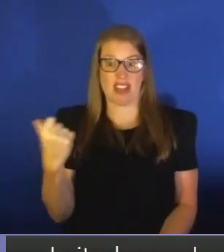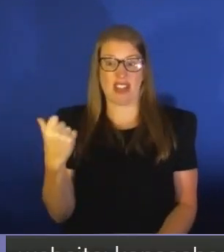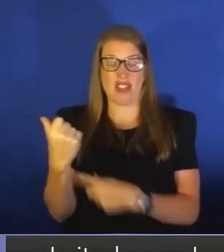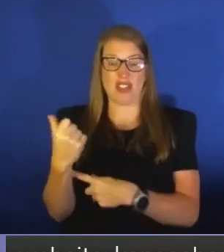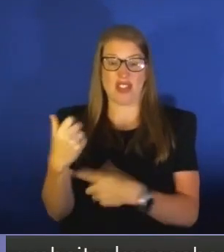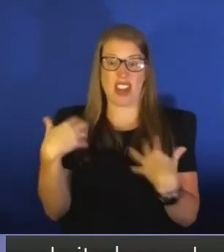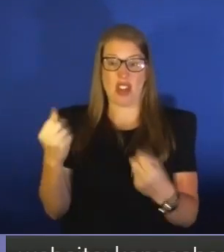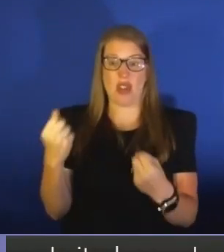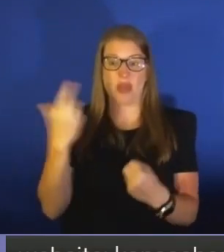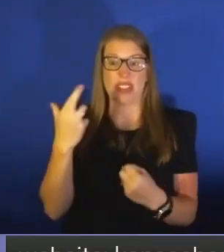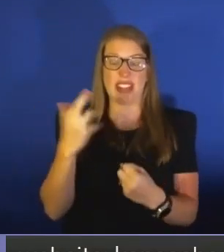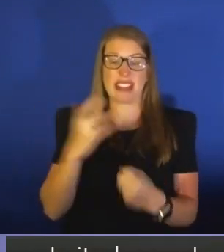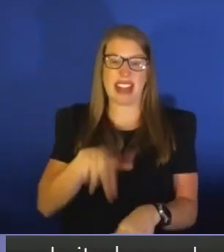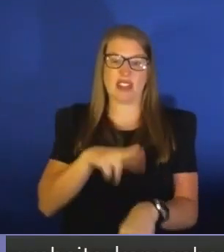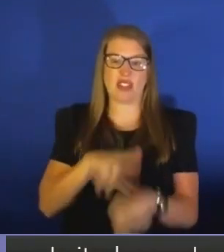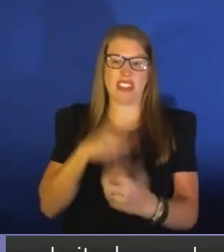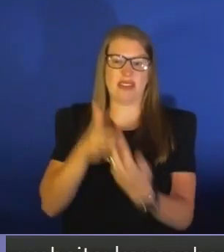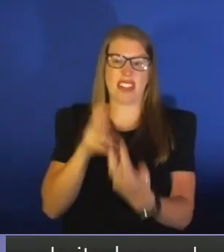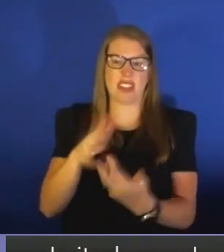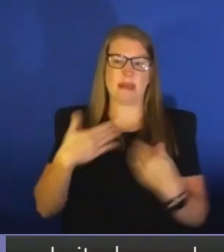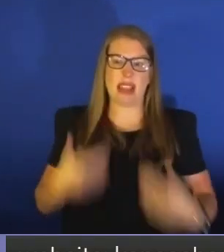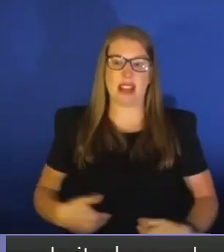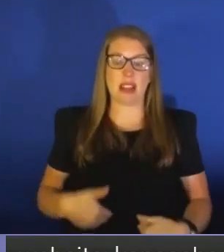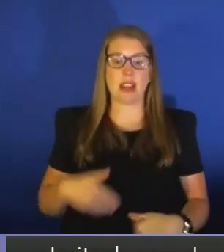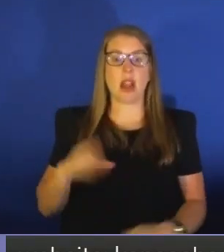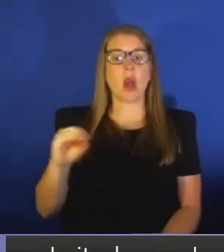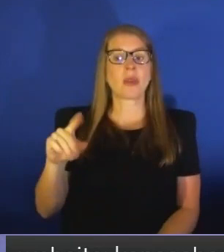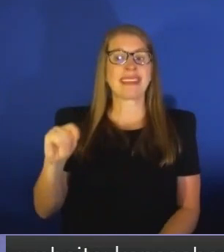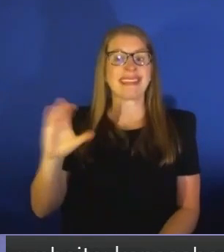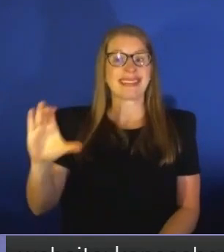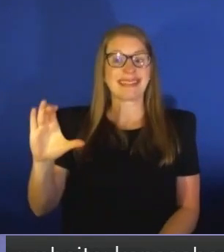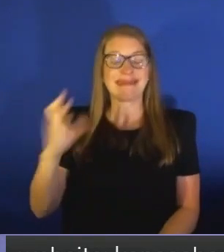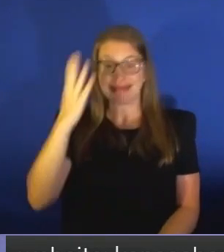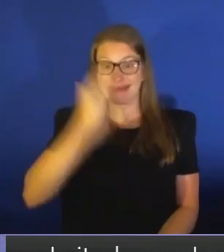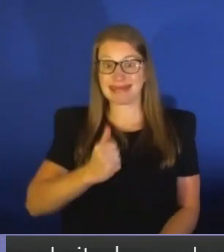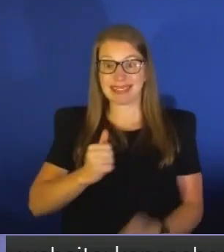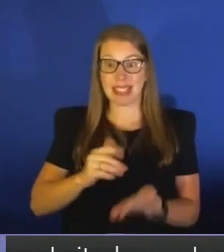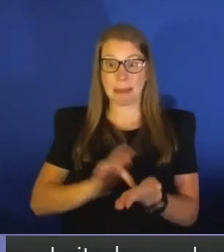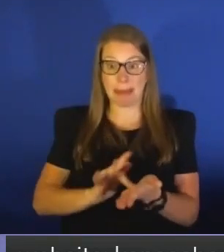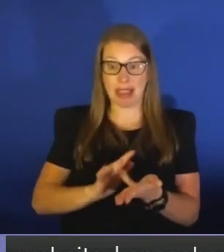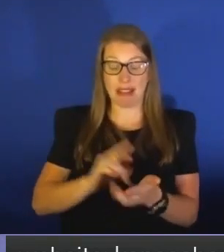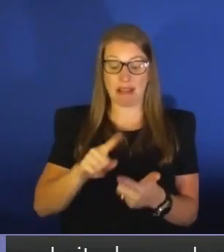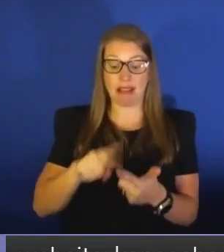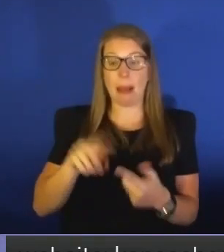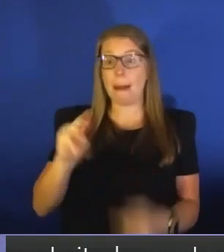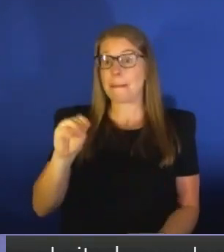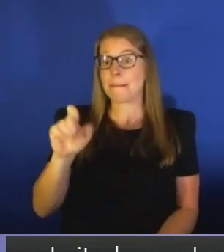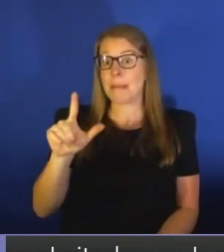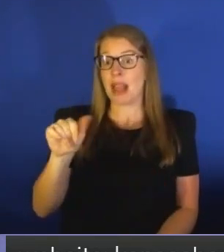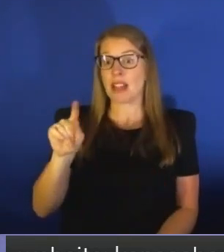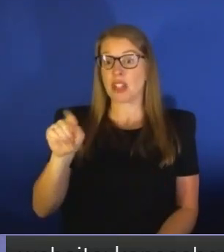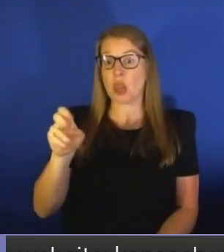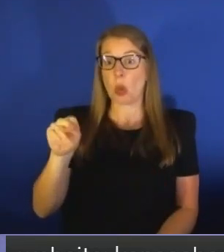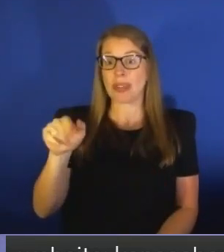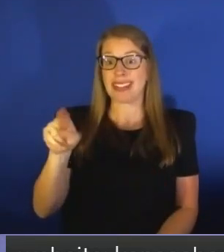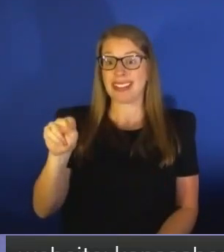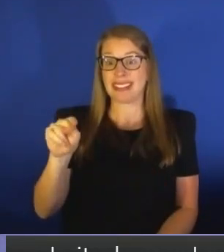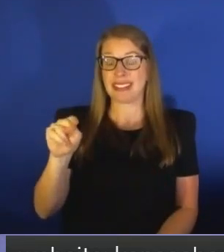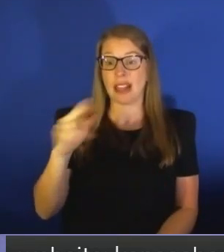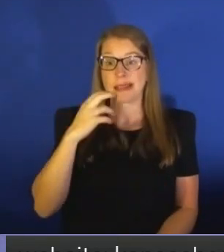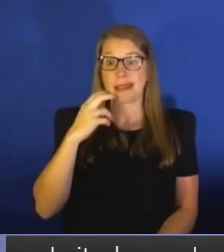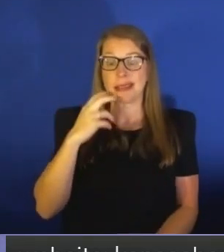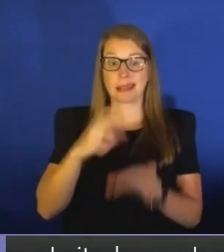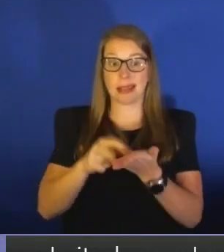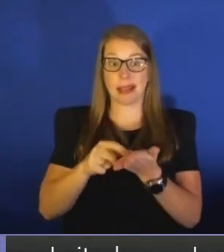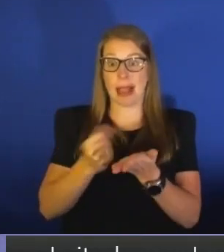Exactly. Let's talk about over-the-counter sleep pills, melatonin, gummies that seem to be working